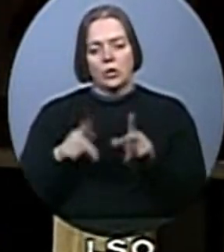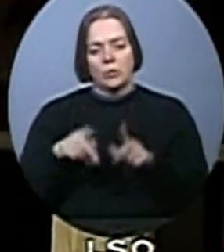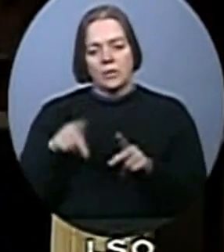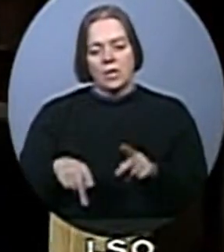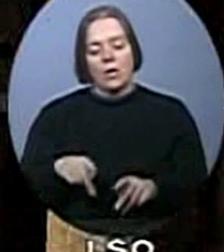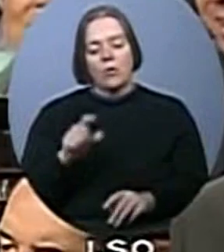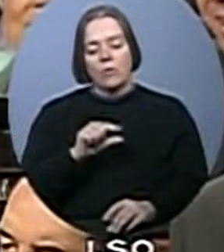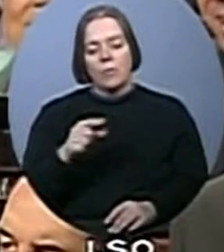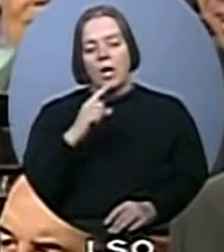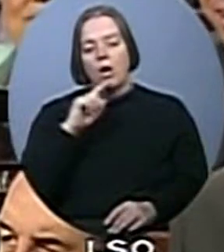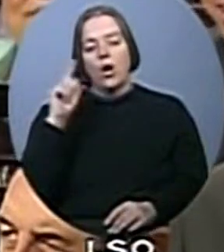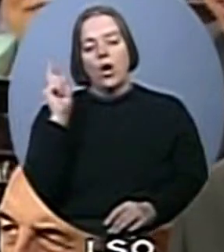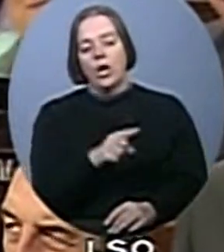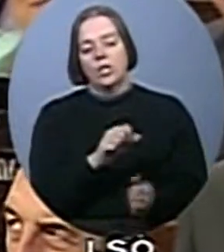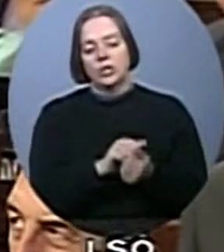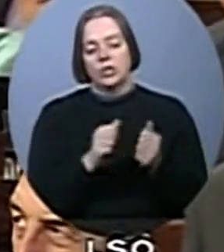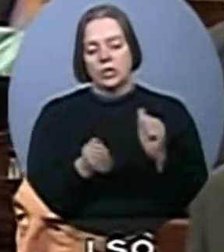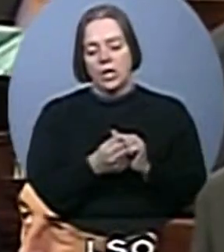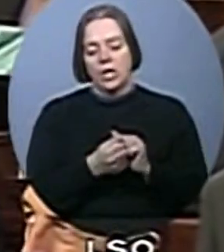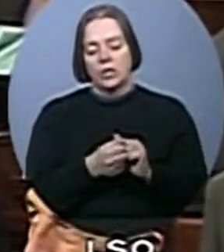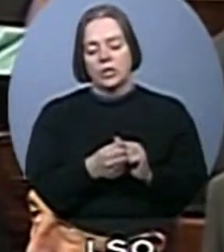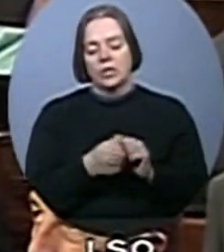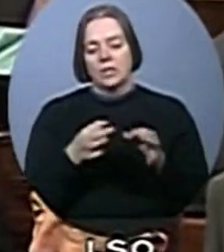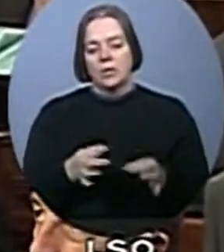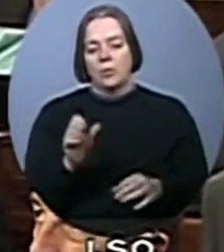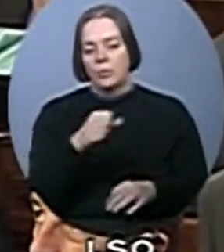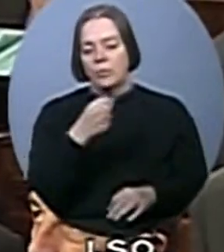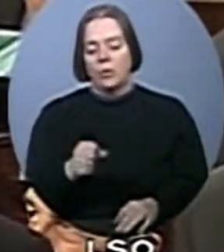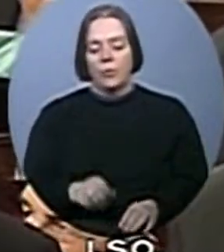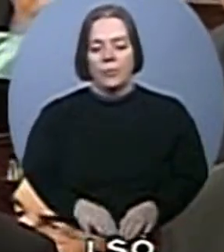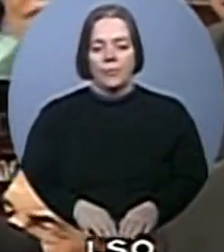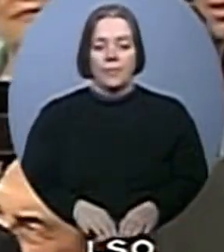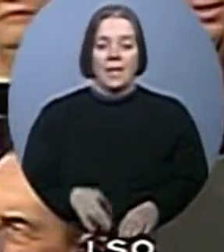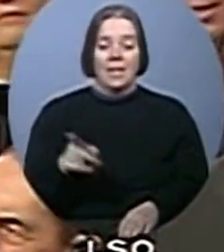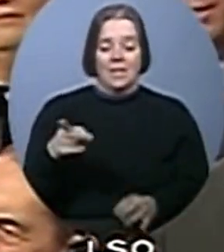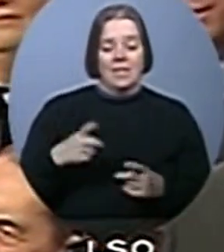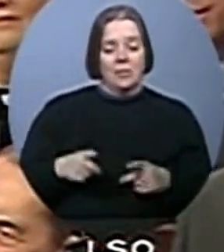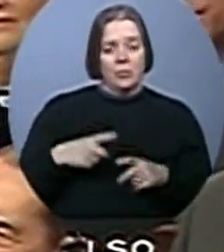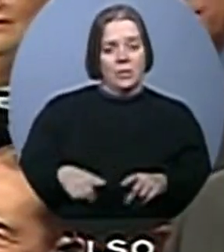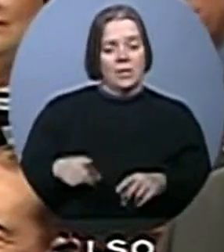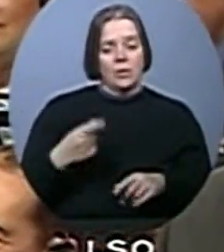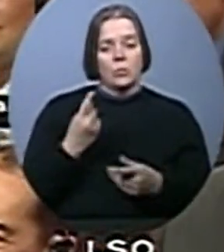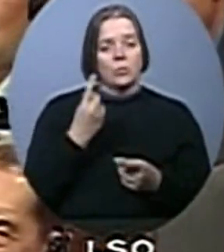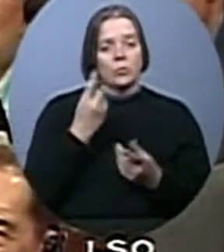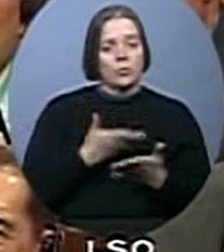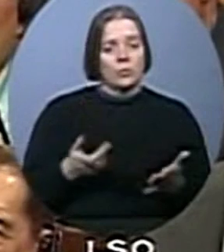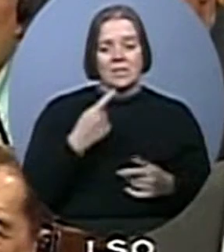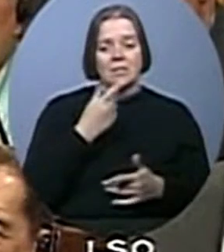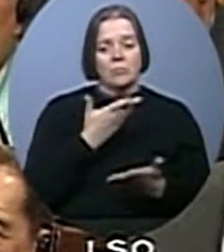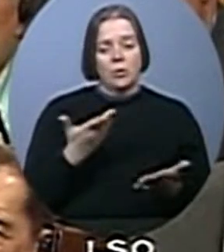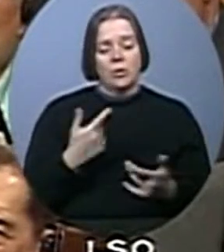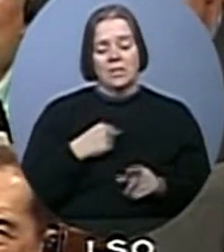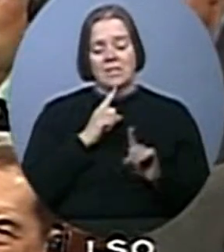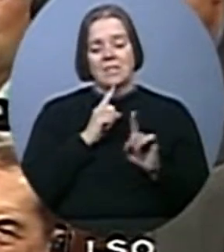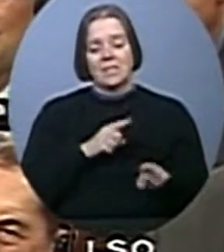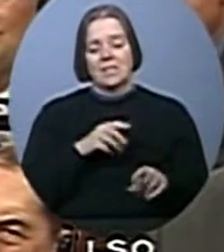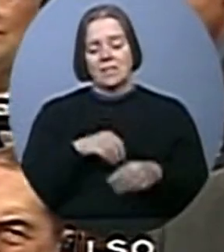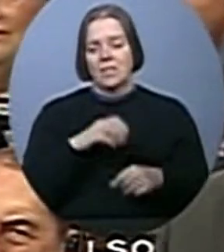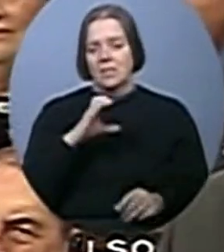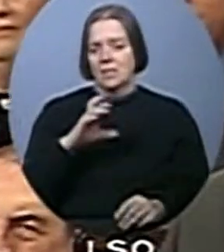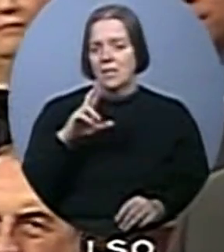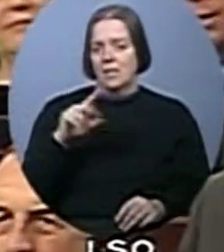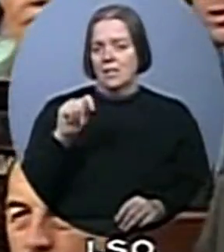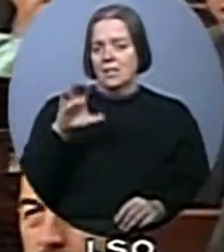Industry. The honourable member fails to disclose, Mr. Speaker, is that part of our directives to the CRTC is to improve